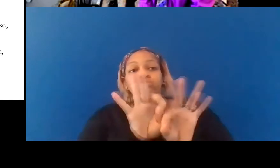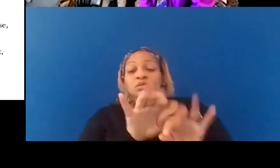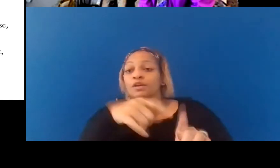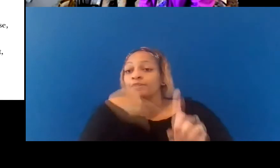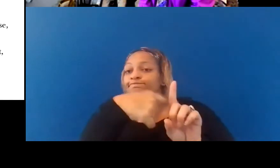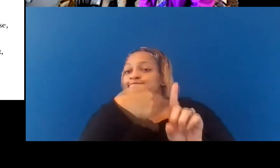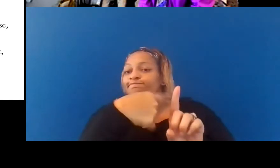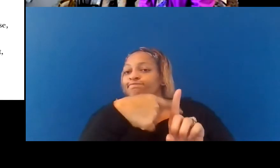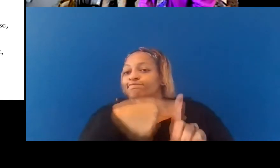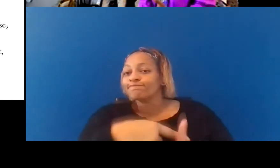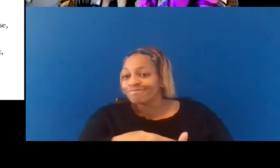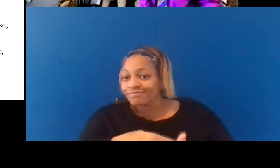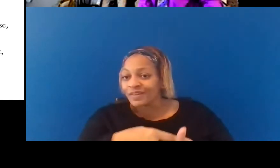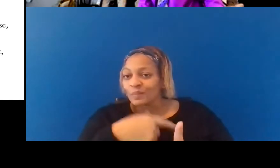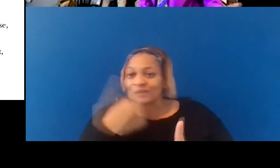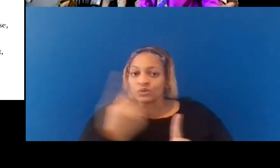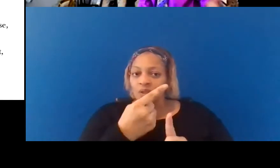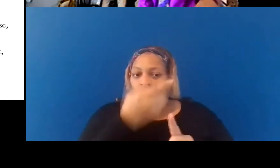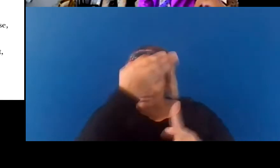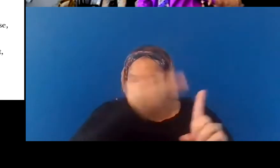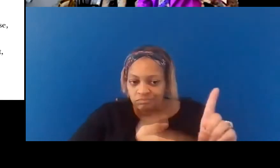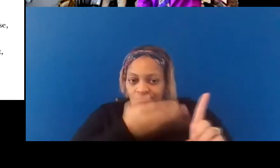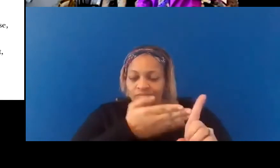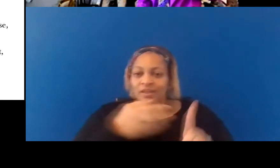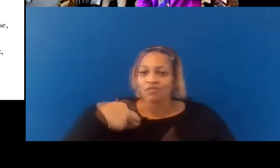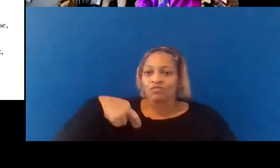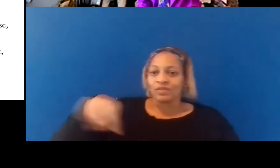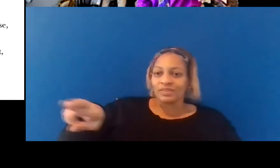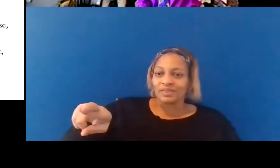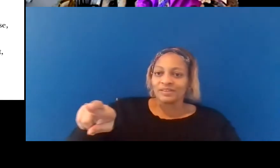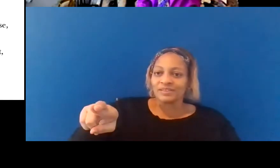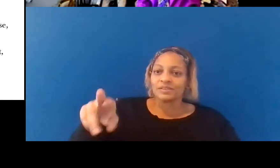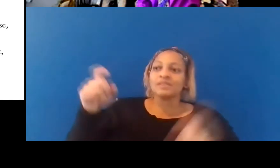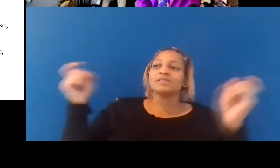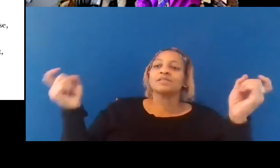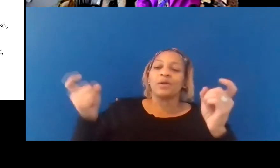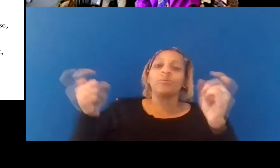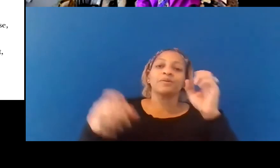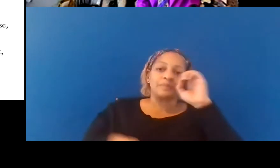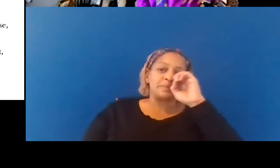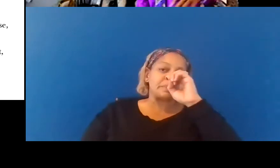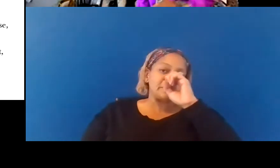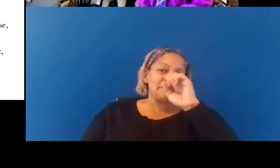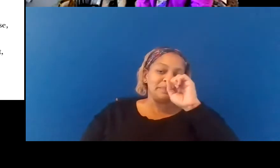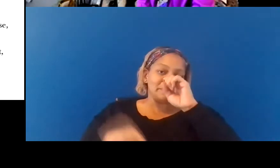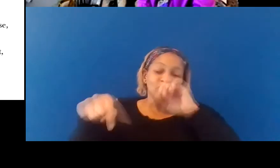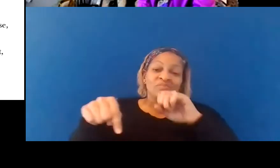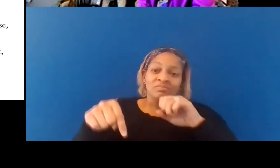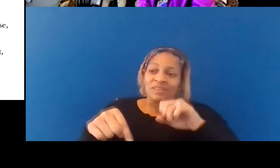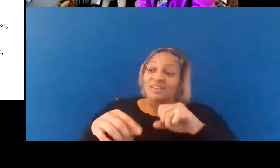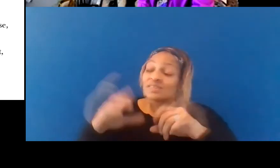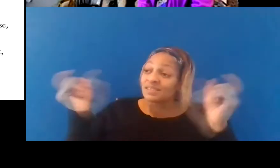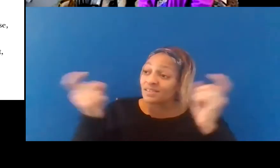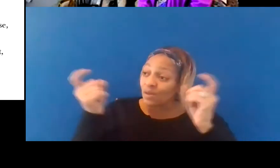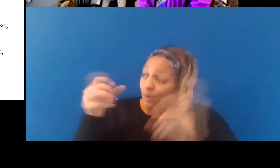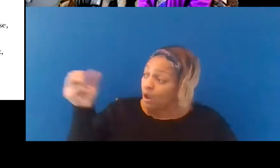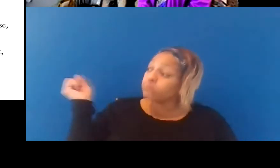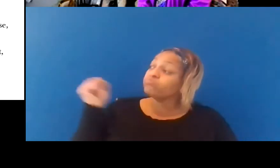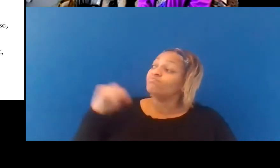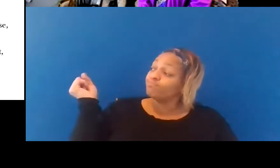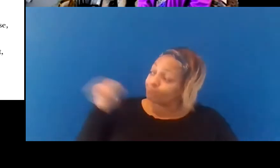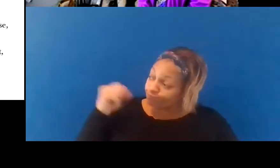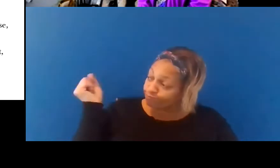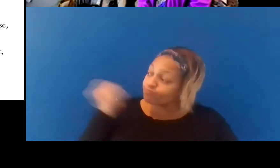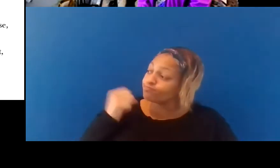someone. A religious ceremony. Oh, so right now this is sort of a form of celebration? Yep. It's all one